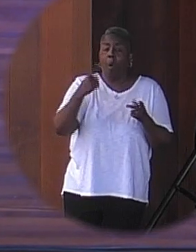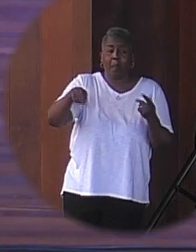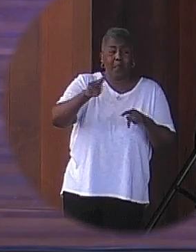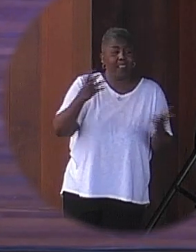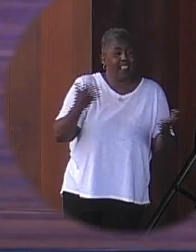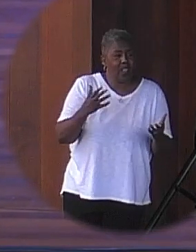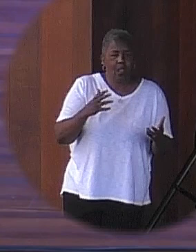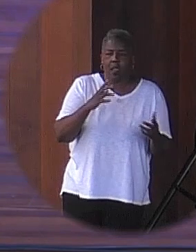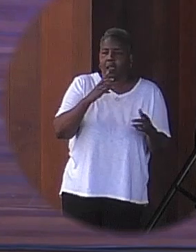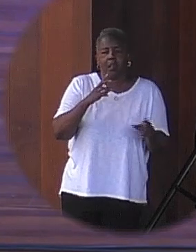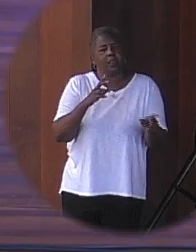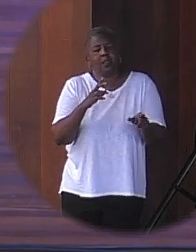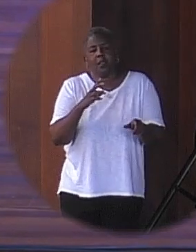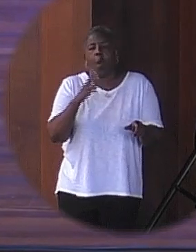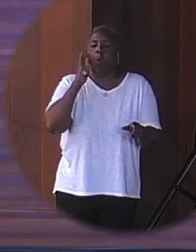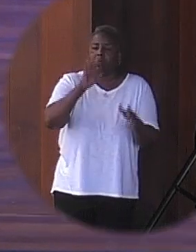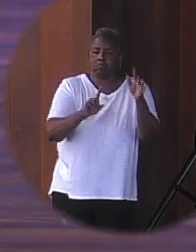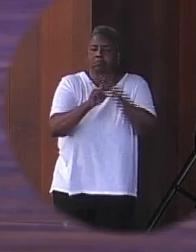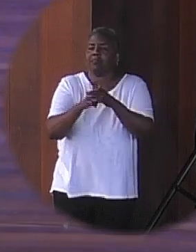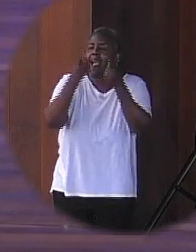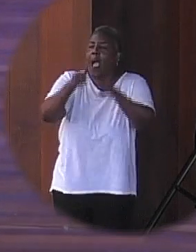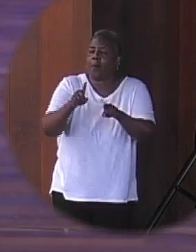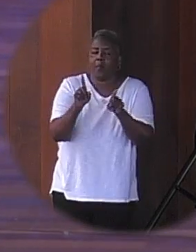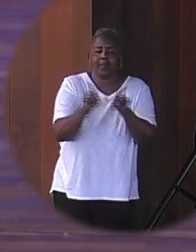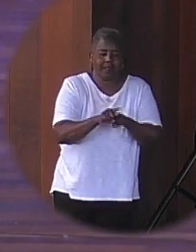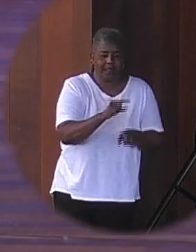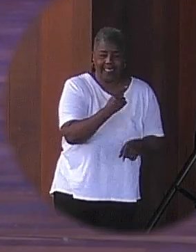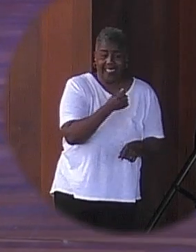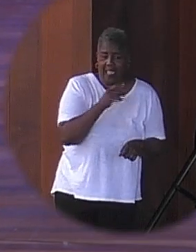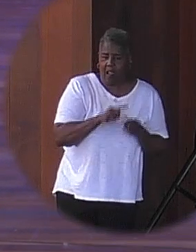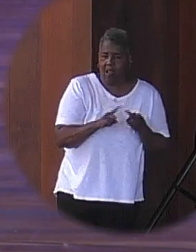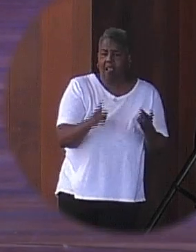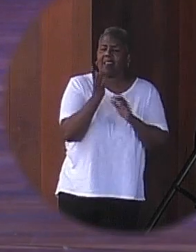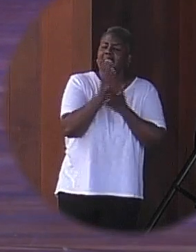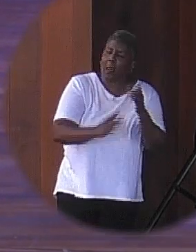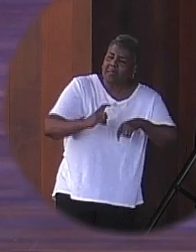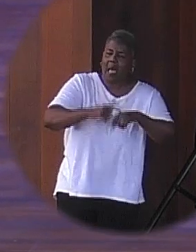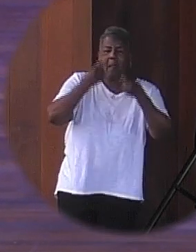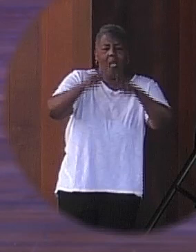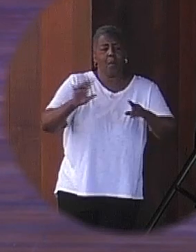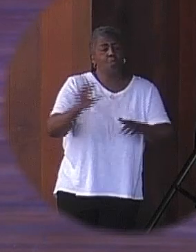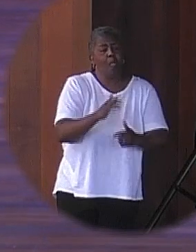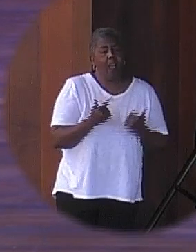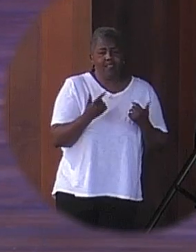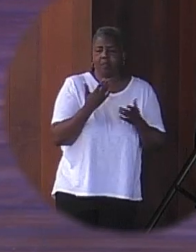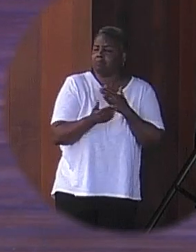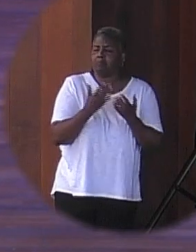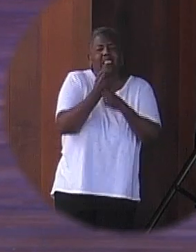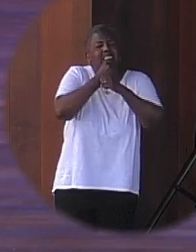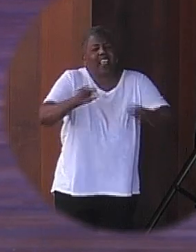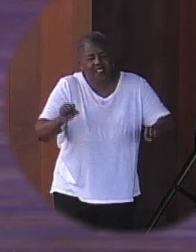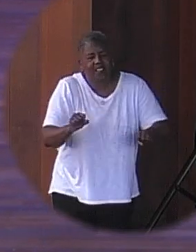is going to escape a Gideon moment. At some moment in your life, as saved as you are,